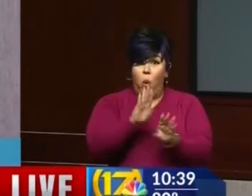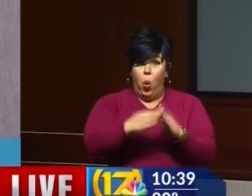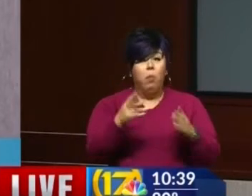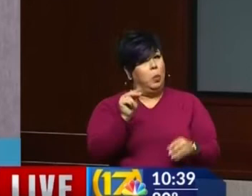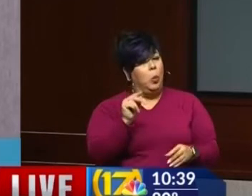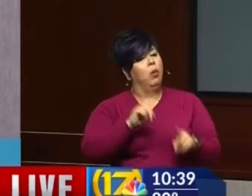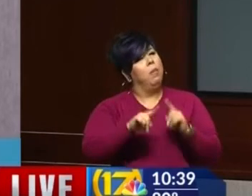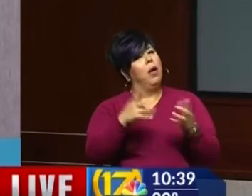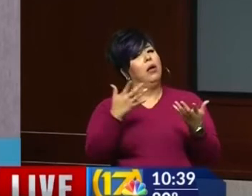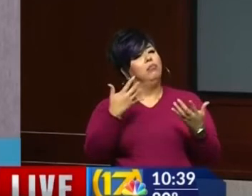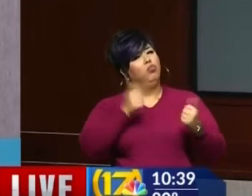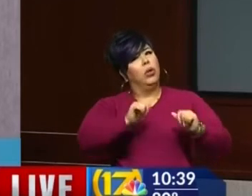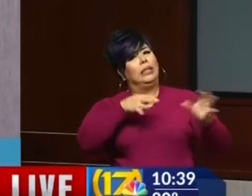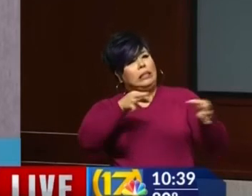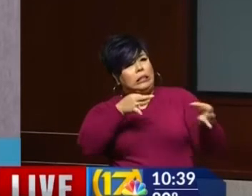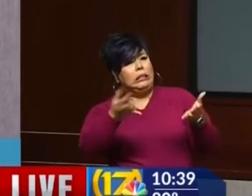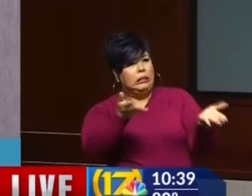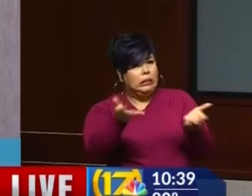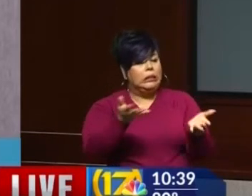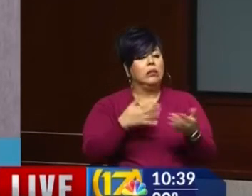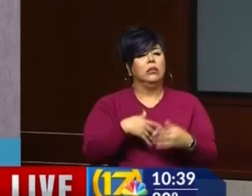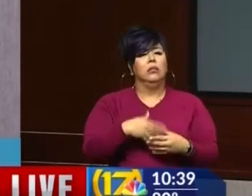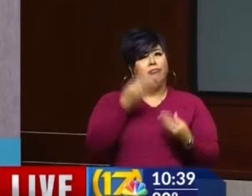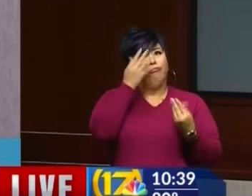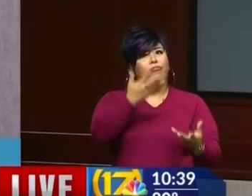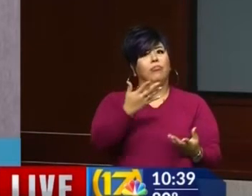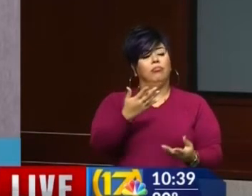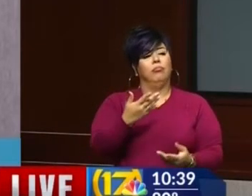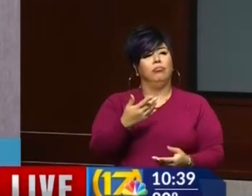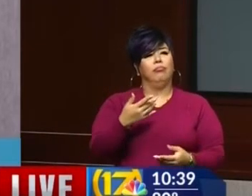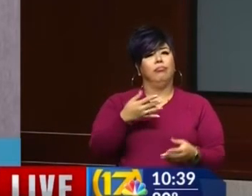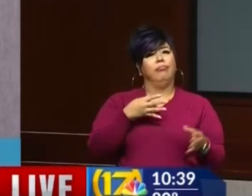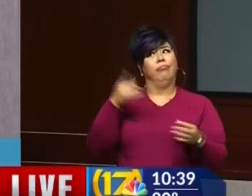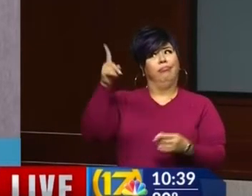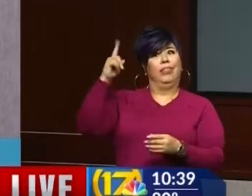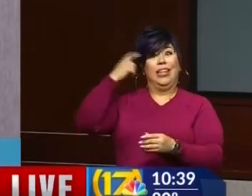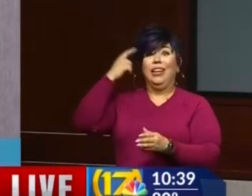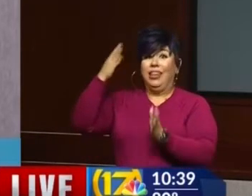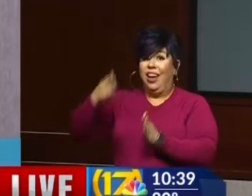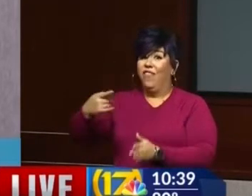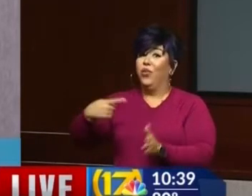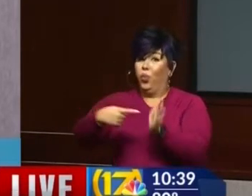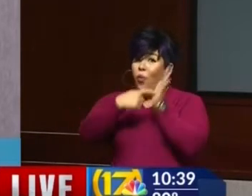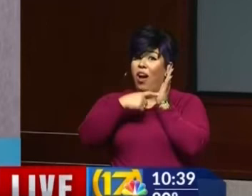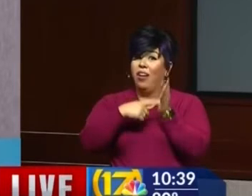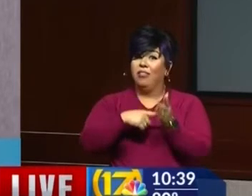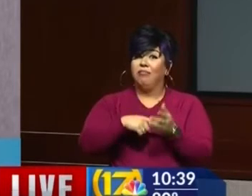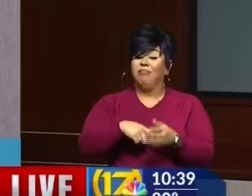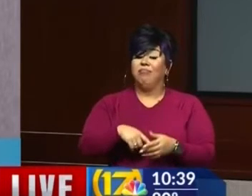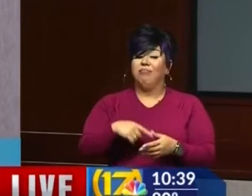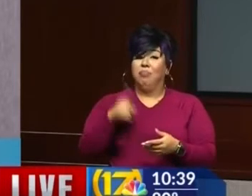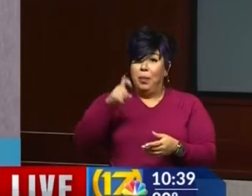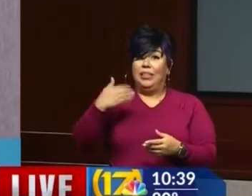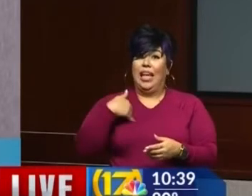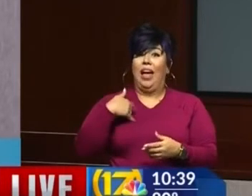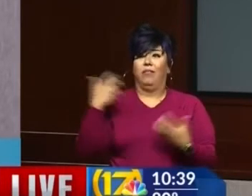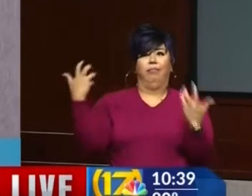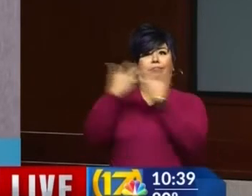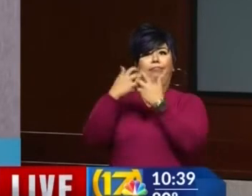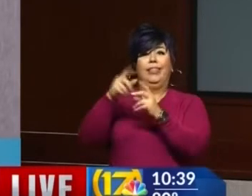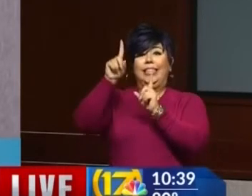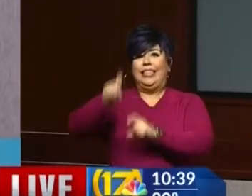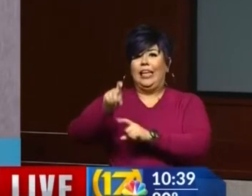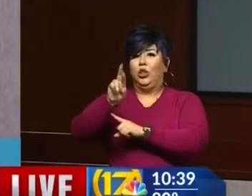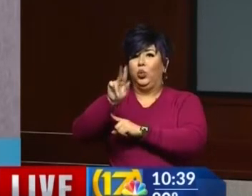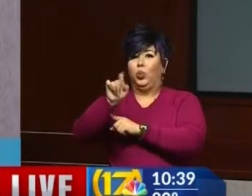He is holding us accountable for overall testing rates. And so if you would